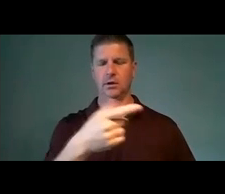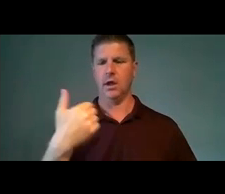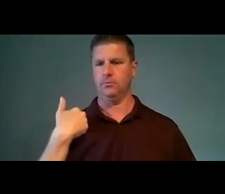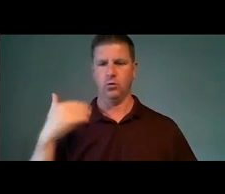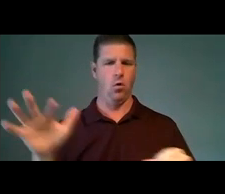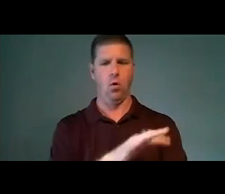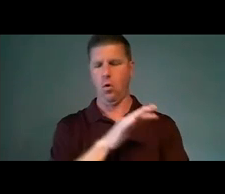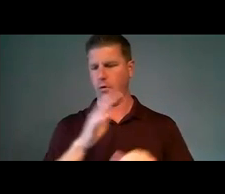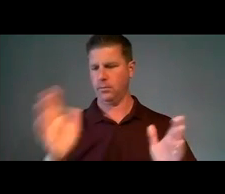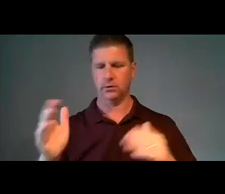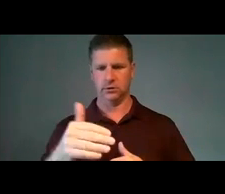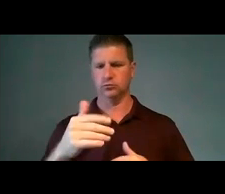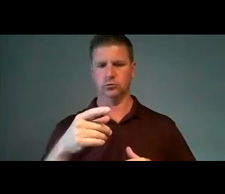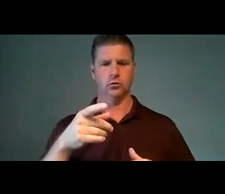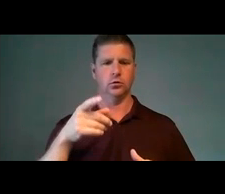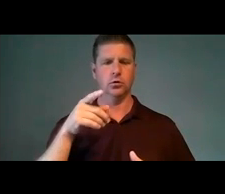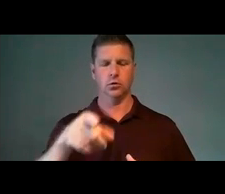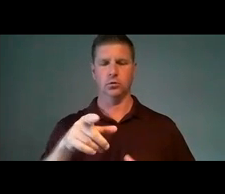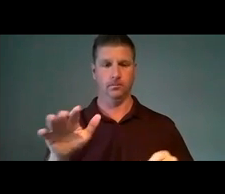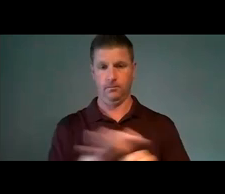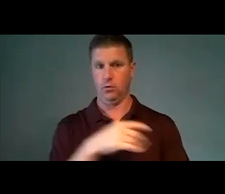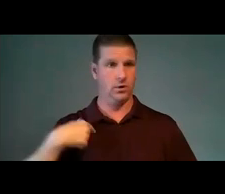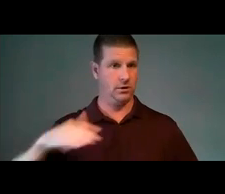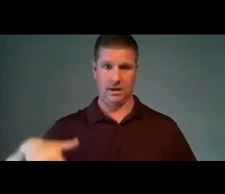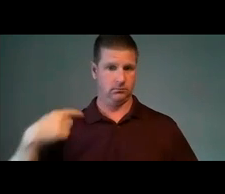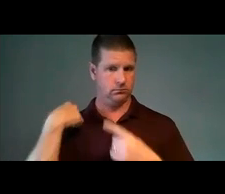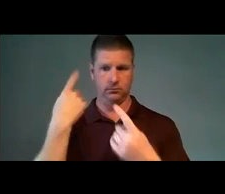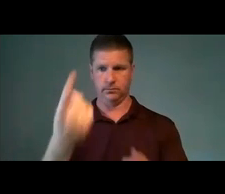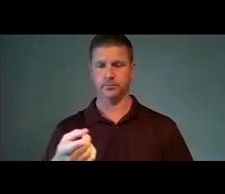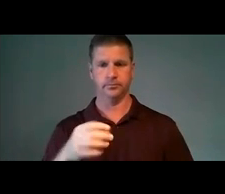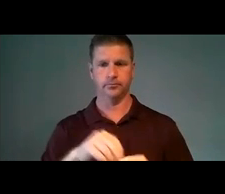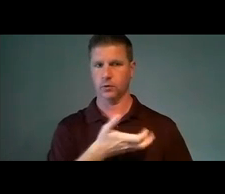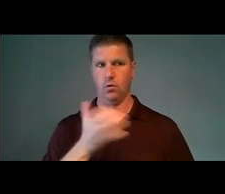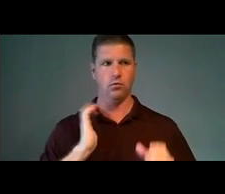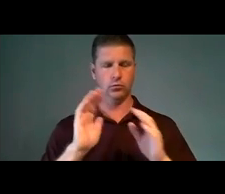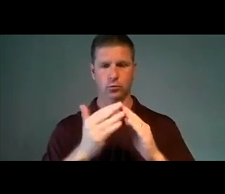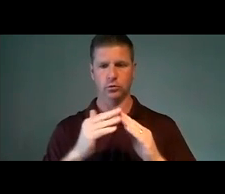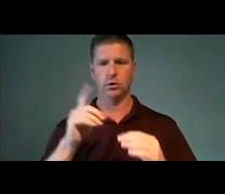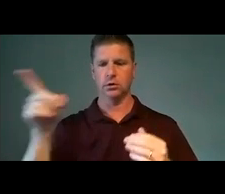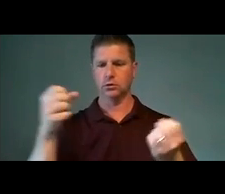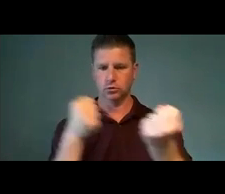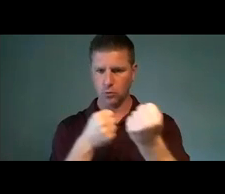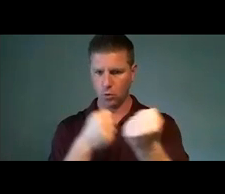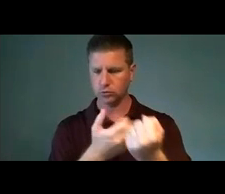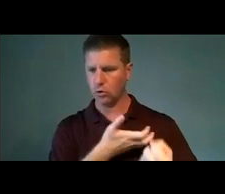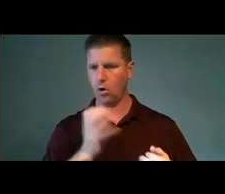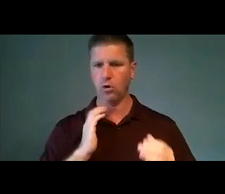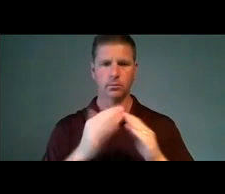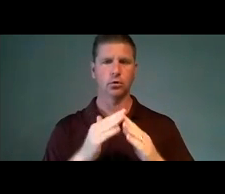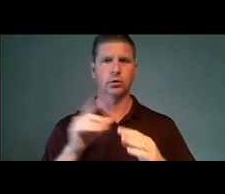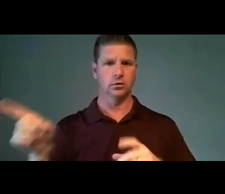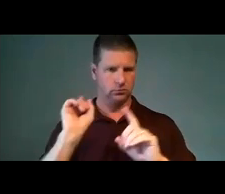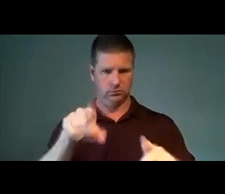package. And this package that he's bringing, we haven't had in a long time in our community. He supports our community. He's been to